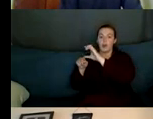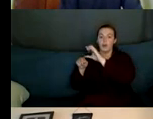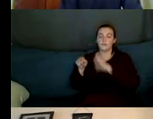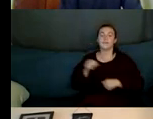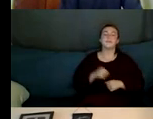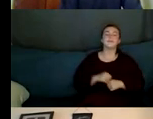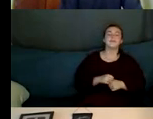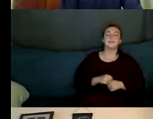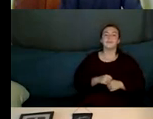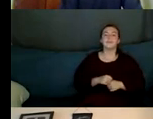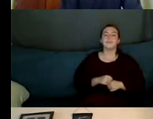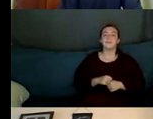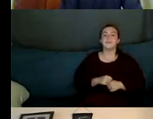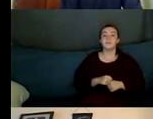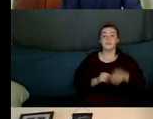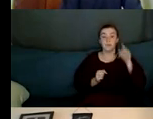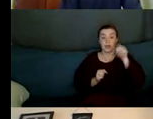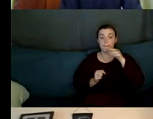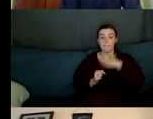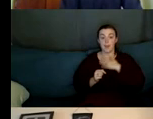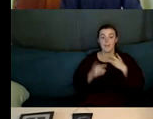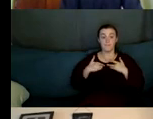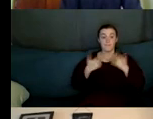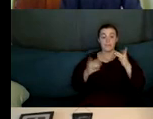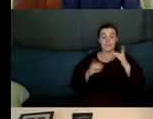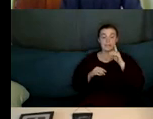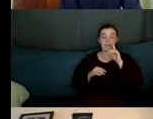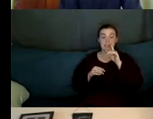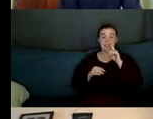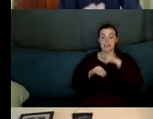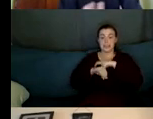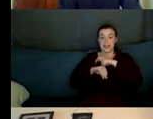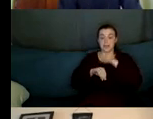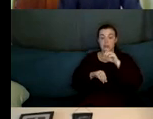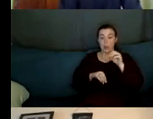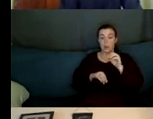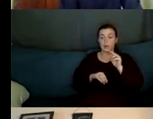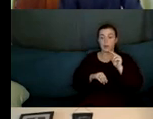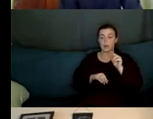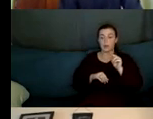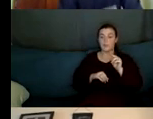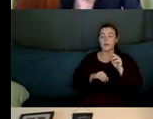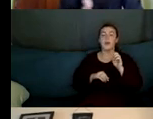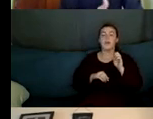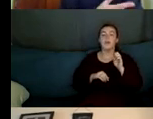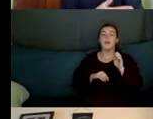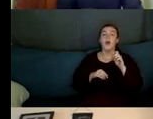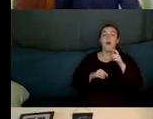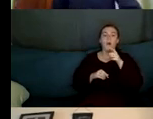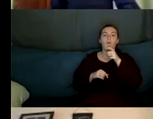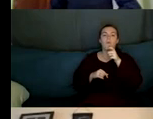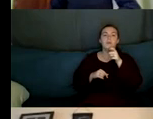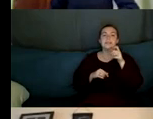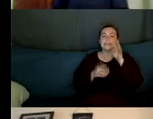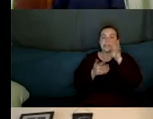is my event time zone. That should probably be whoever's making the schedule, their time zone. Makes it easier. My alternate